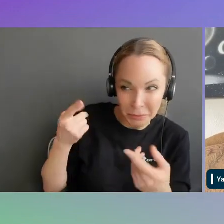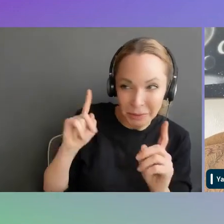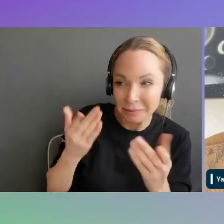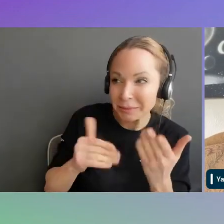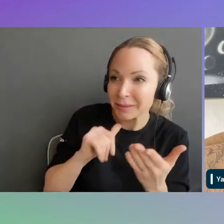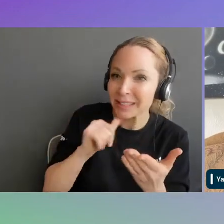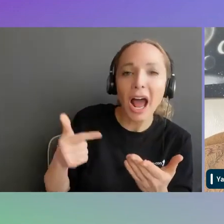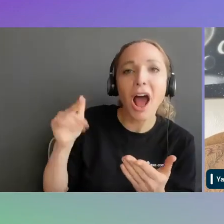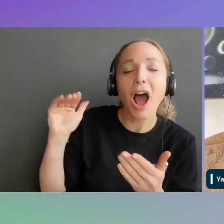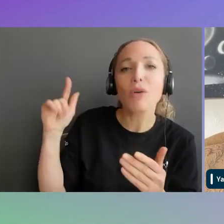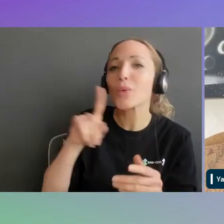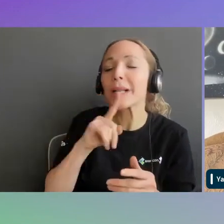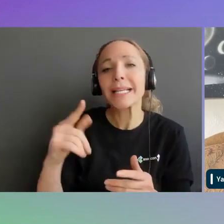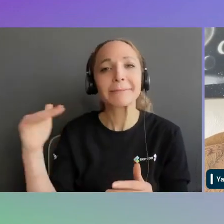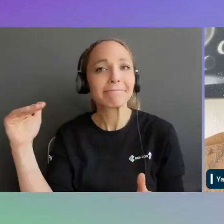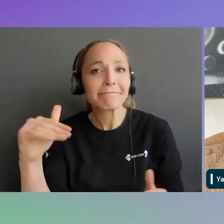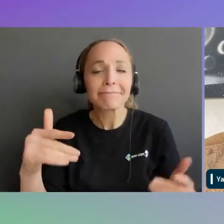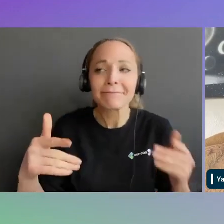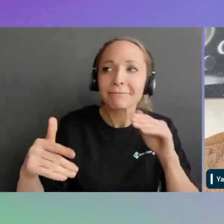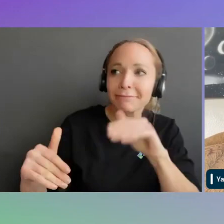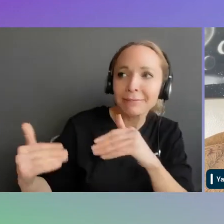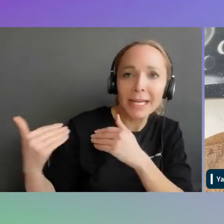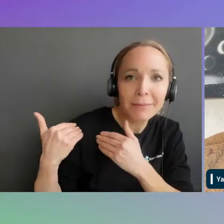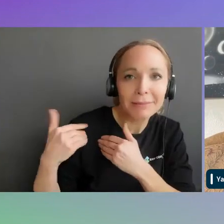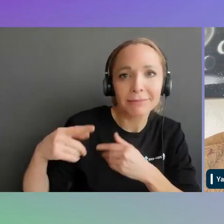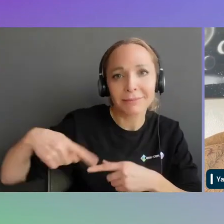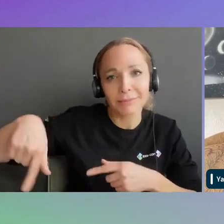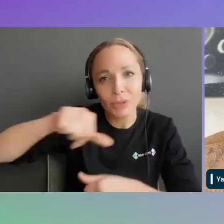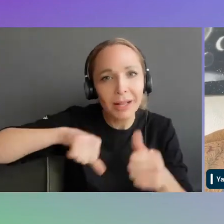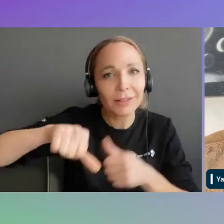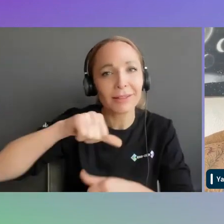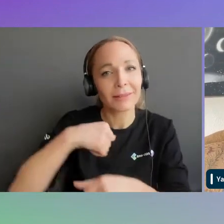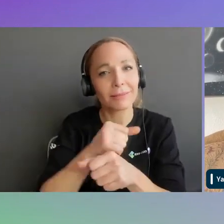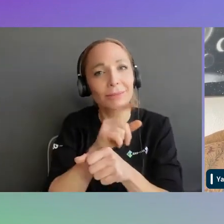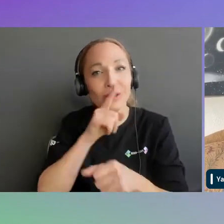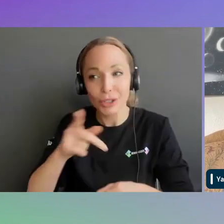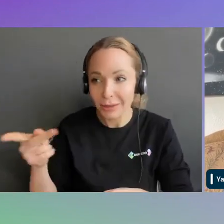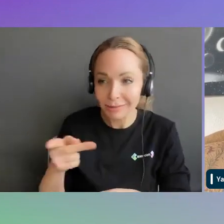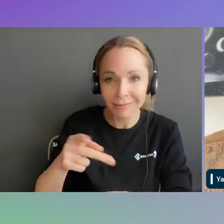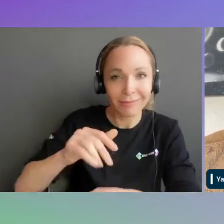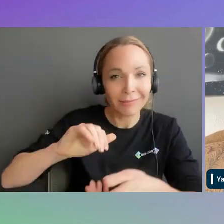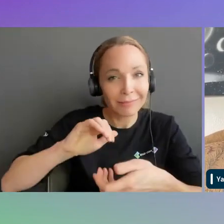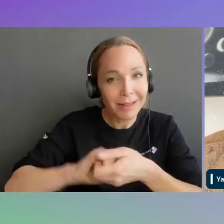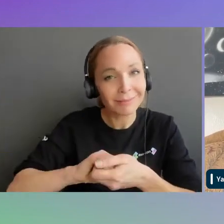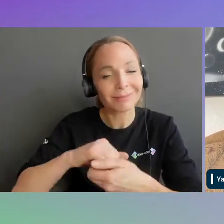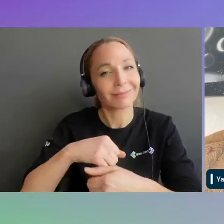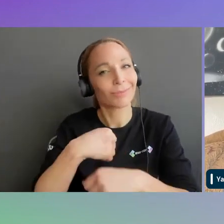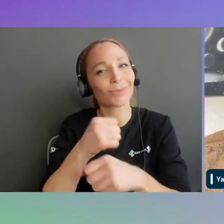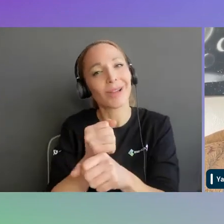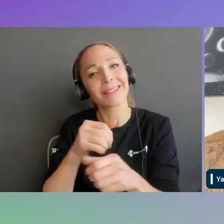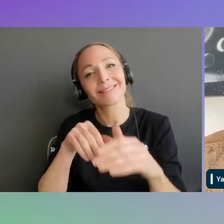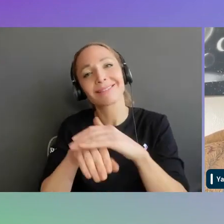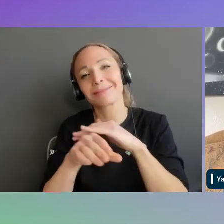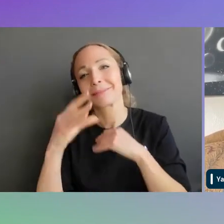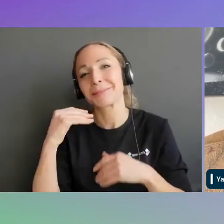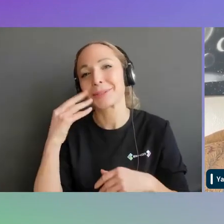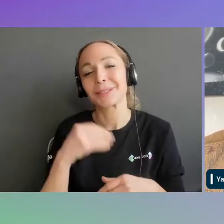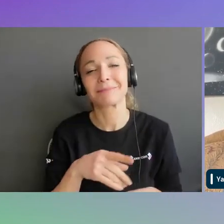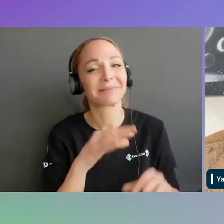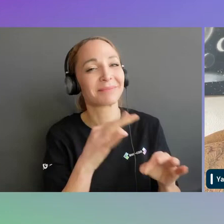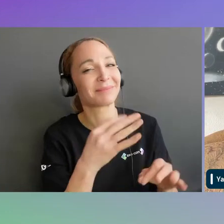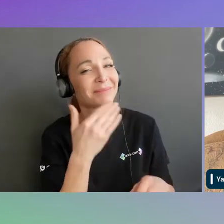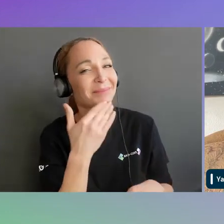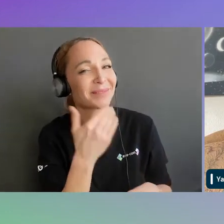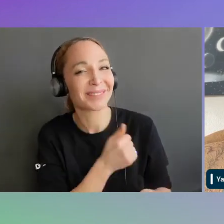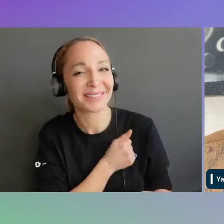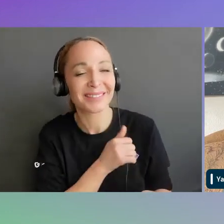designers work together to create accessible experiences. Awesome, thank you. So our next question here is